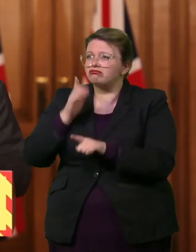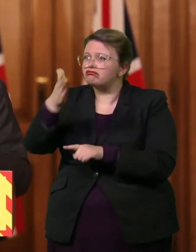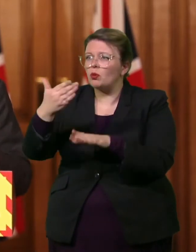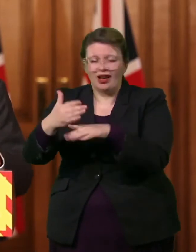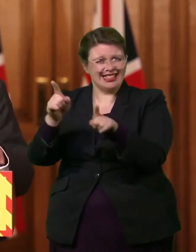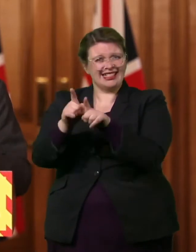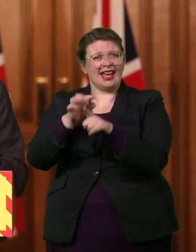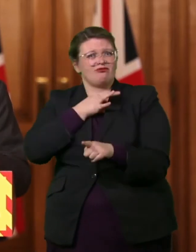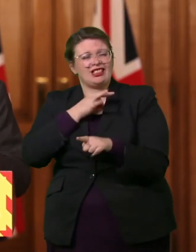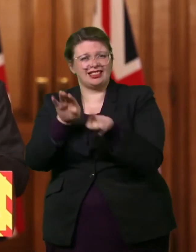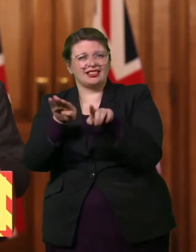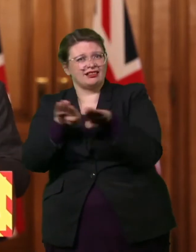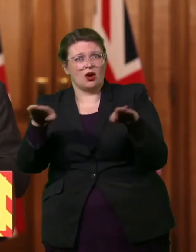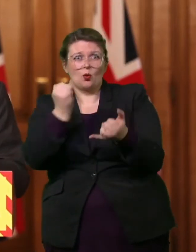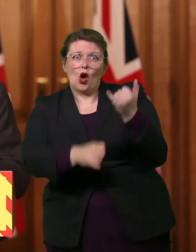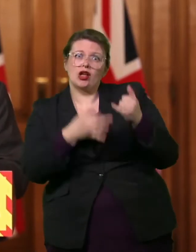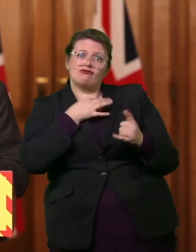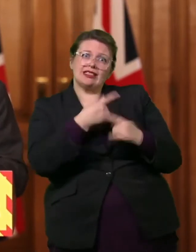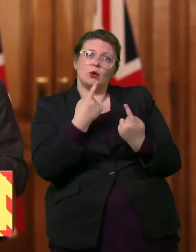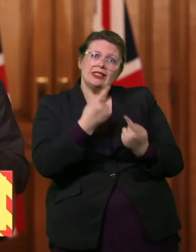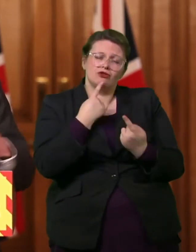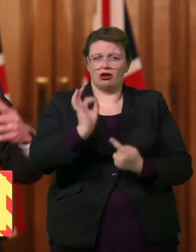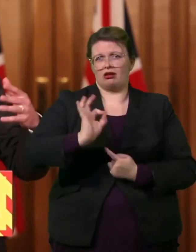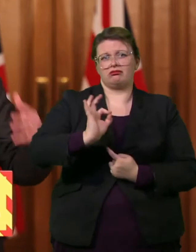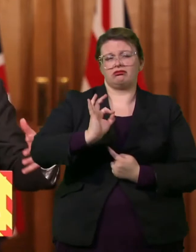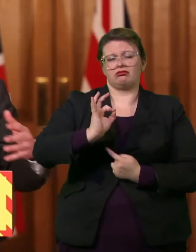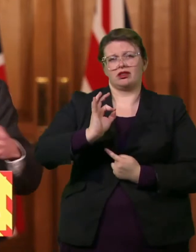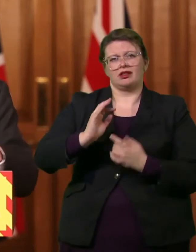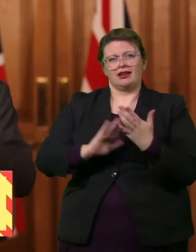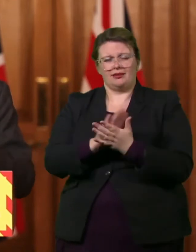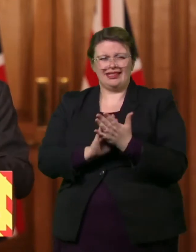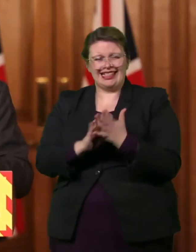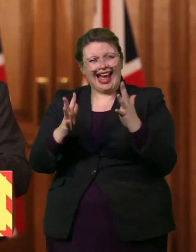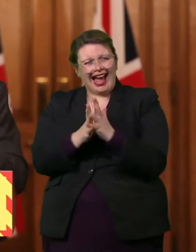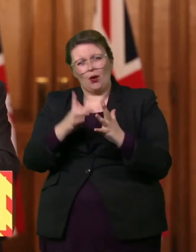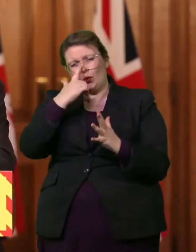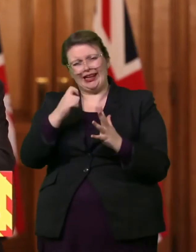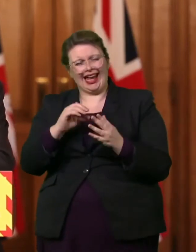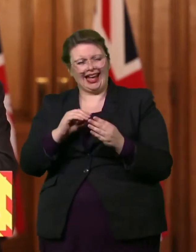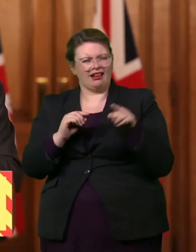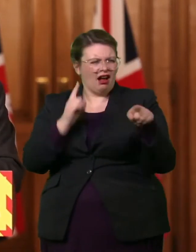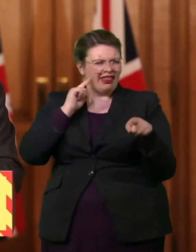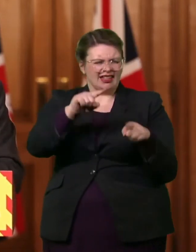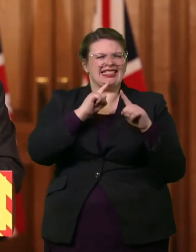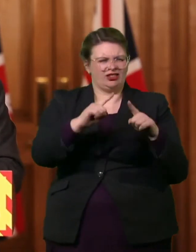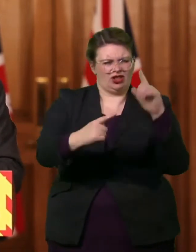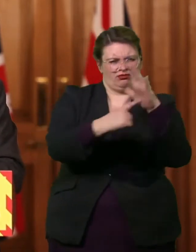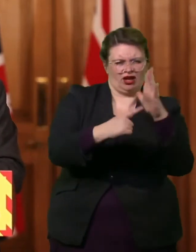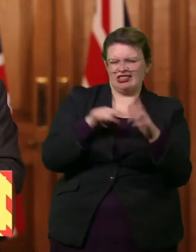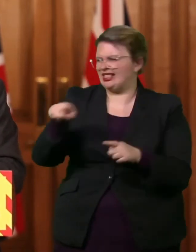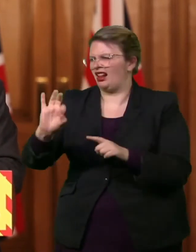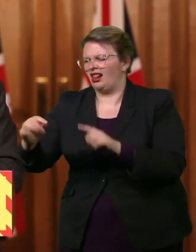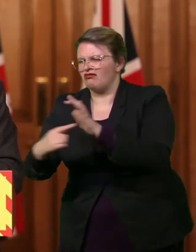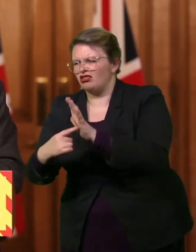to come up with a scheme which prioritises one professional group over another would have been